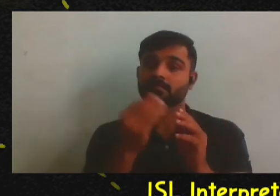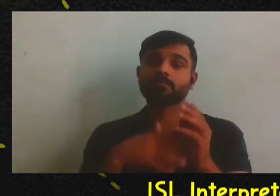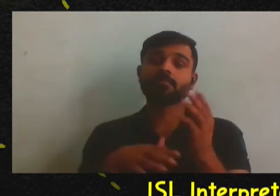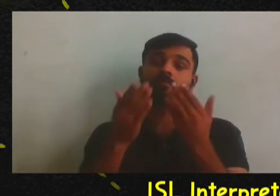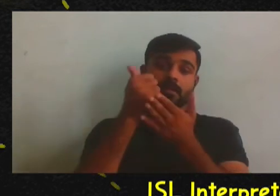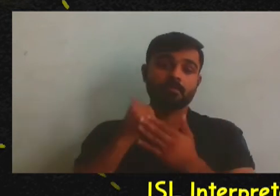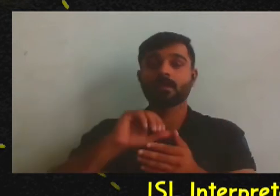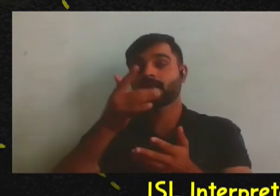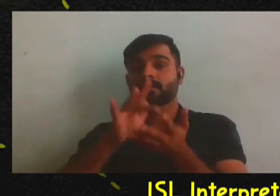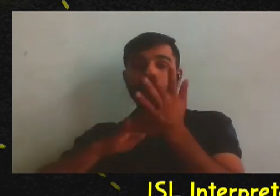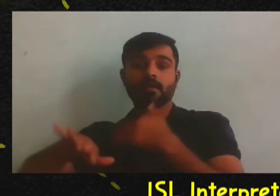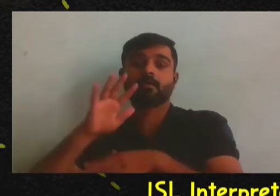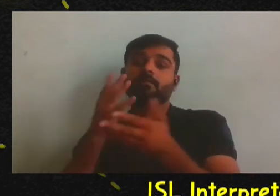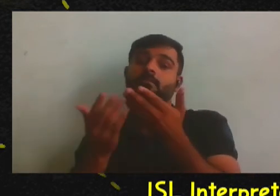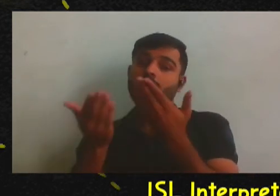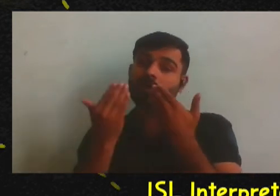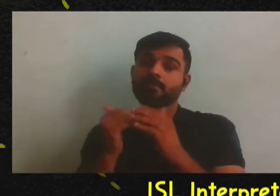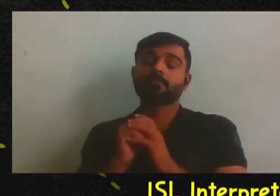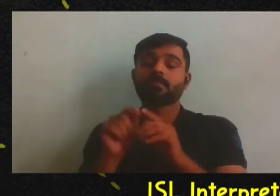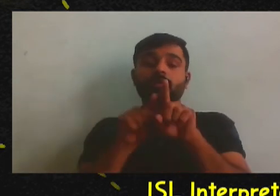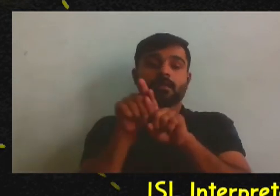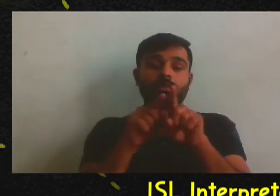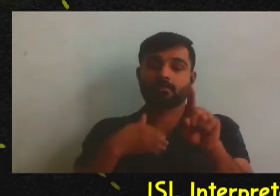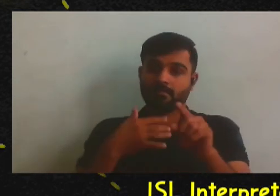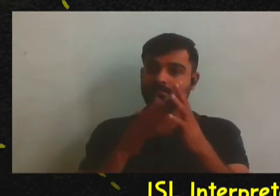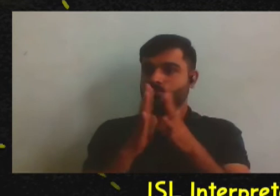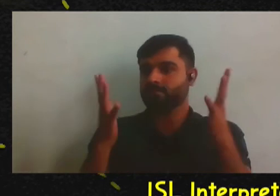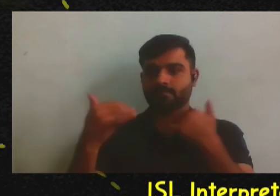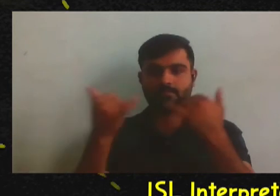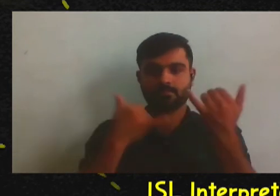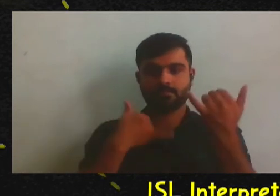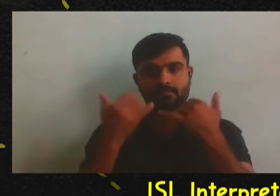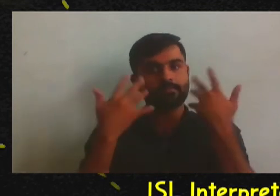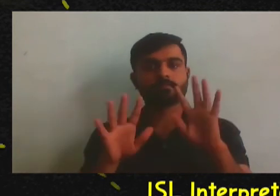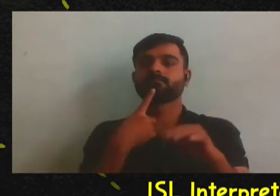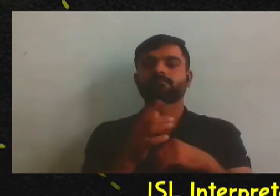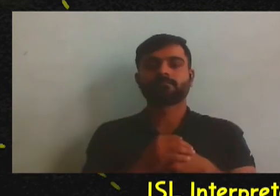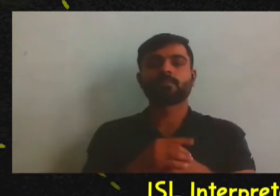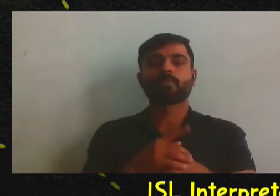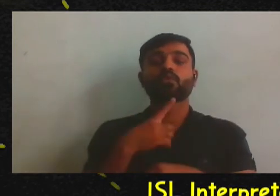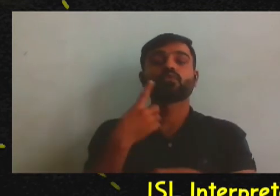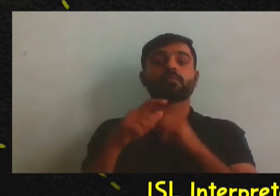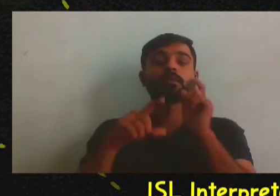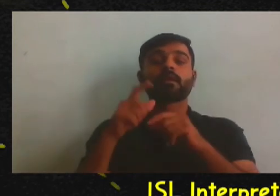Another area where it might help, for example, I get a lot of calls from, say, people who are going through